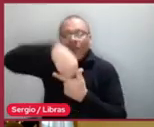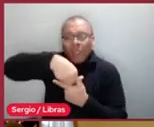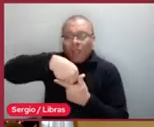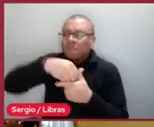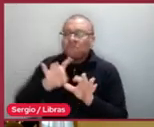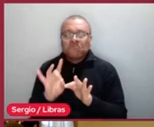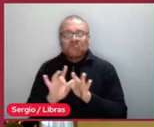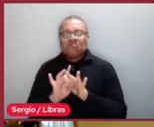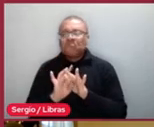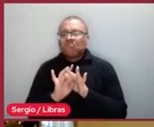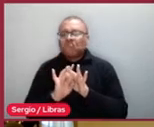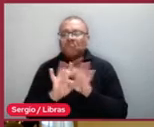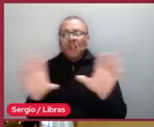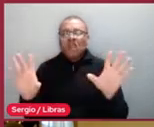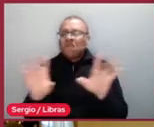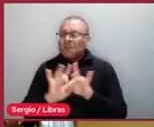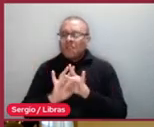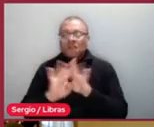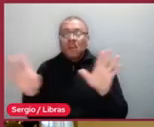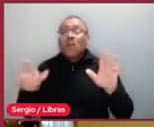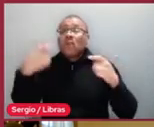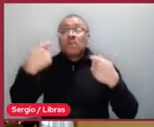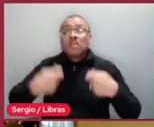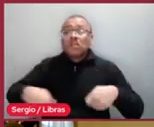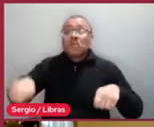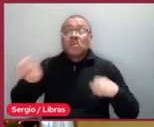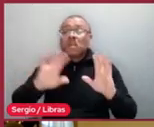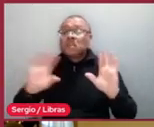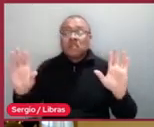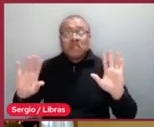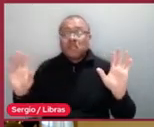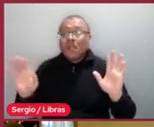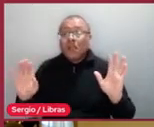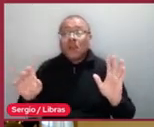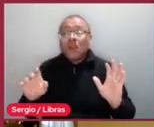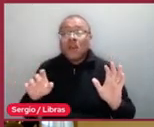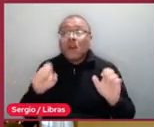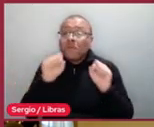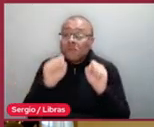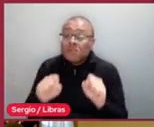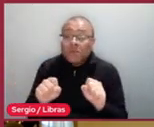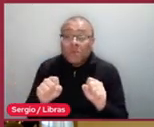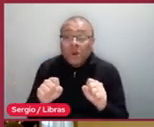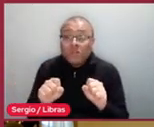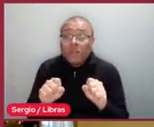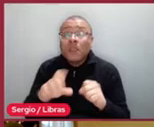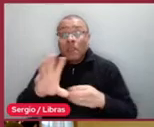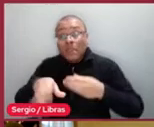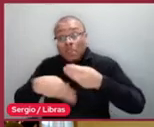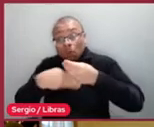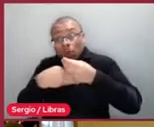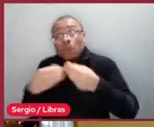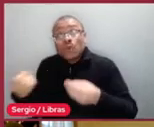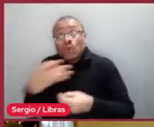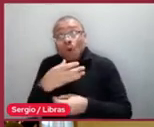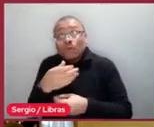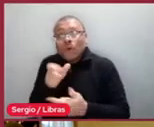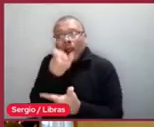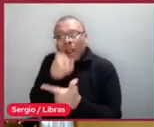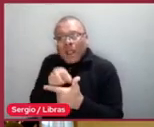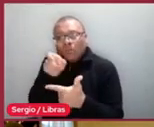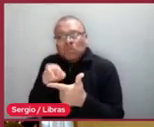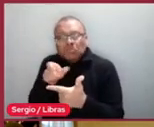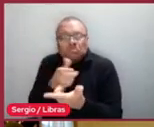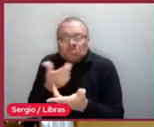And if you don't like this specific form, you can, I don't know, add a new field before